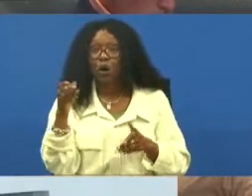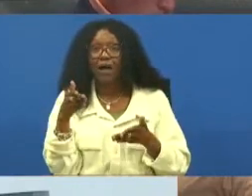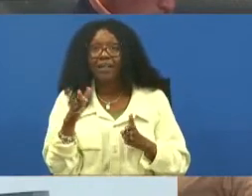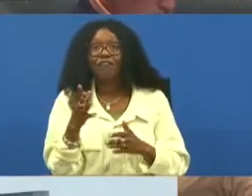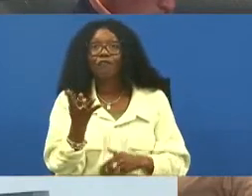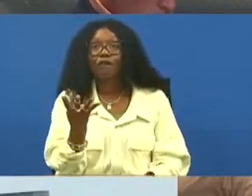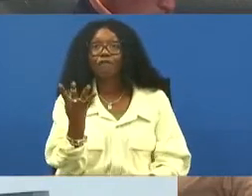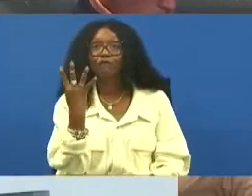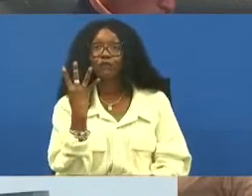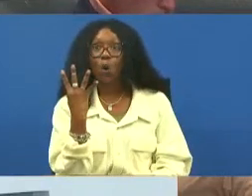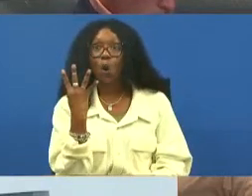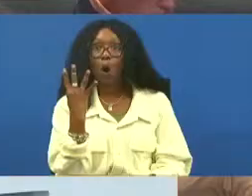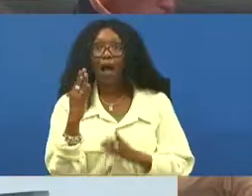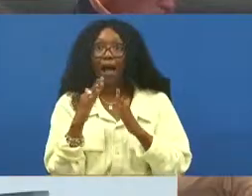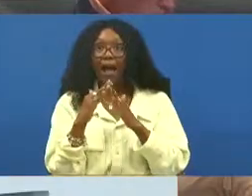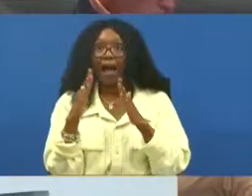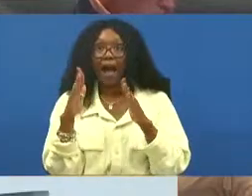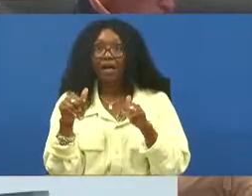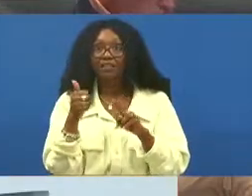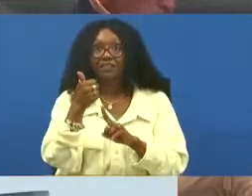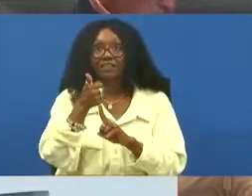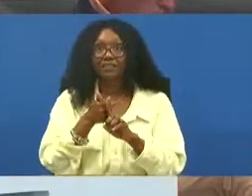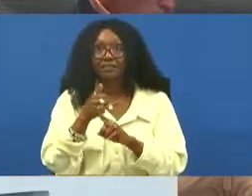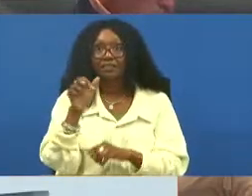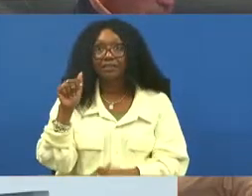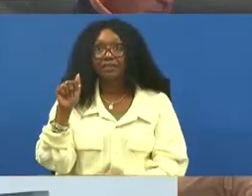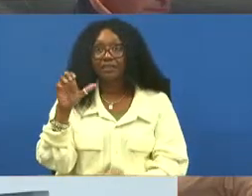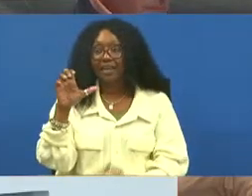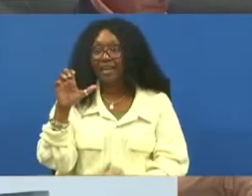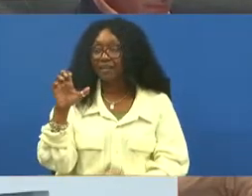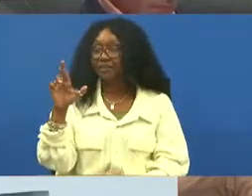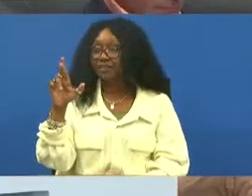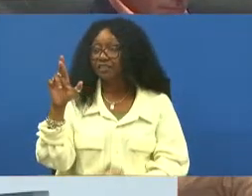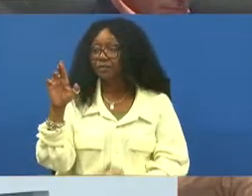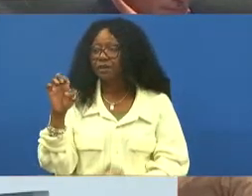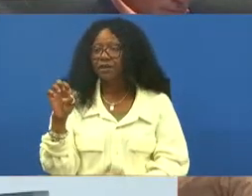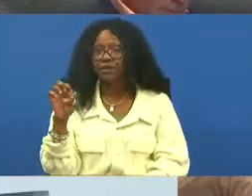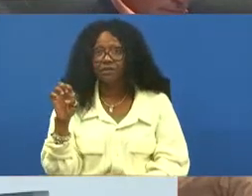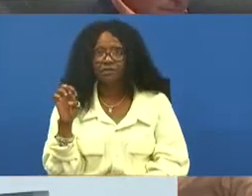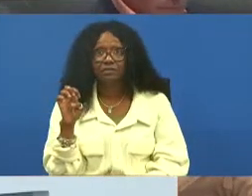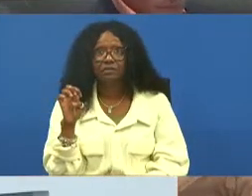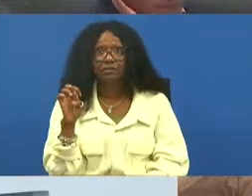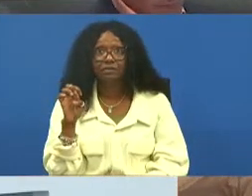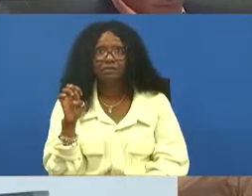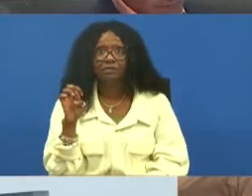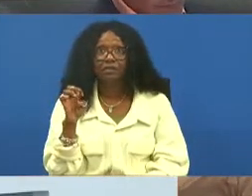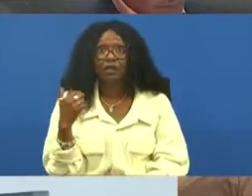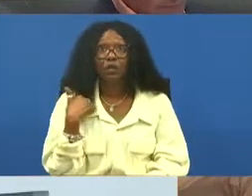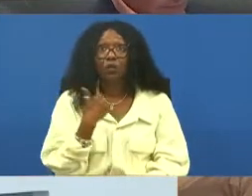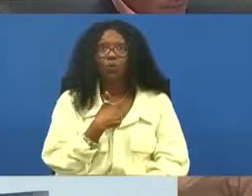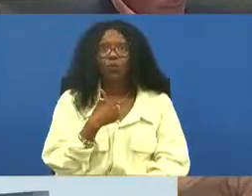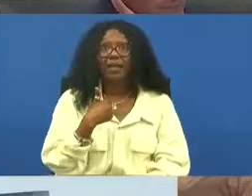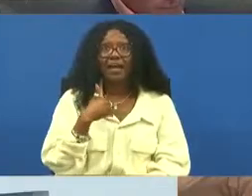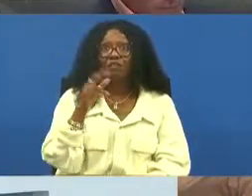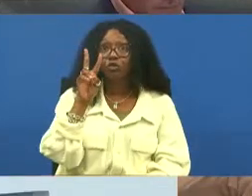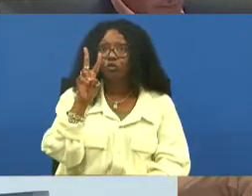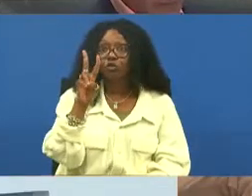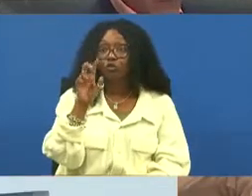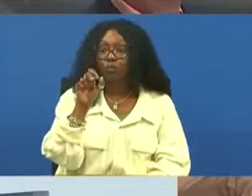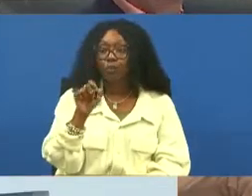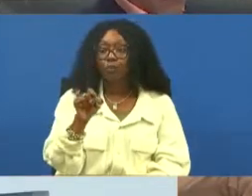4 houses per acre. The way we're developing this property, we're coming in at 2.6 houses per